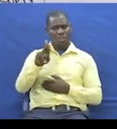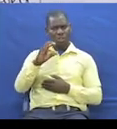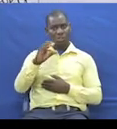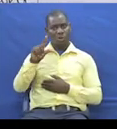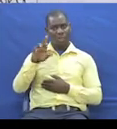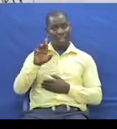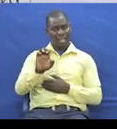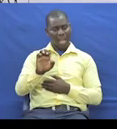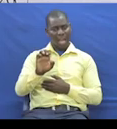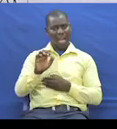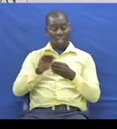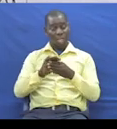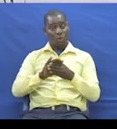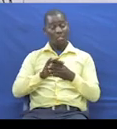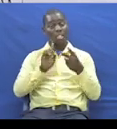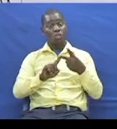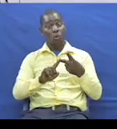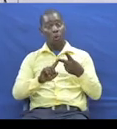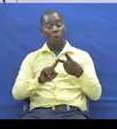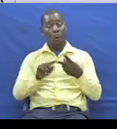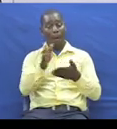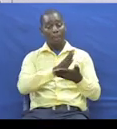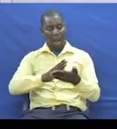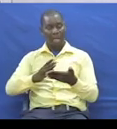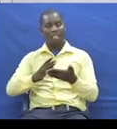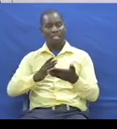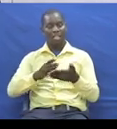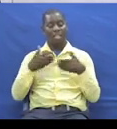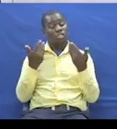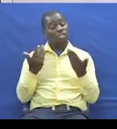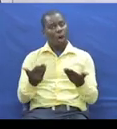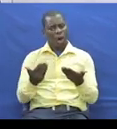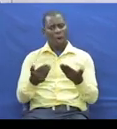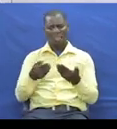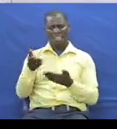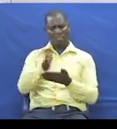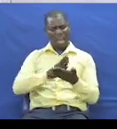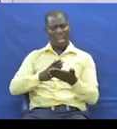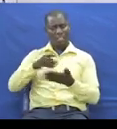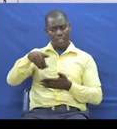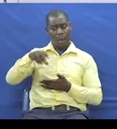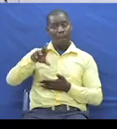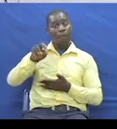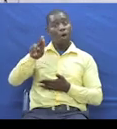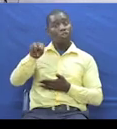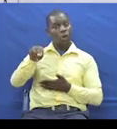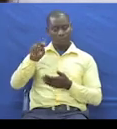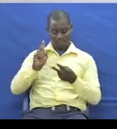is comprised with the 2 main particles. These particles, as we have said, they are the proton and the neutron.